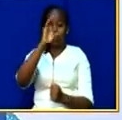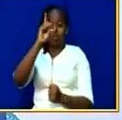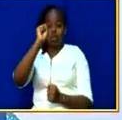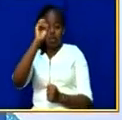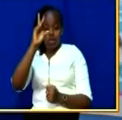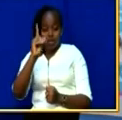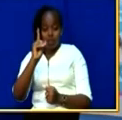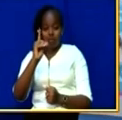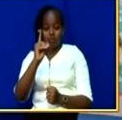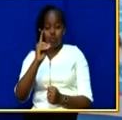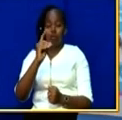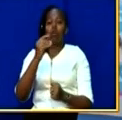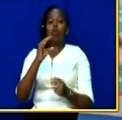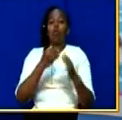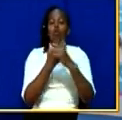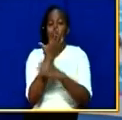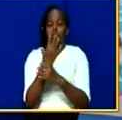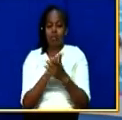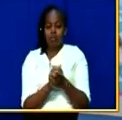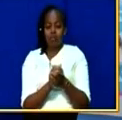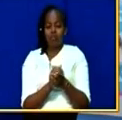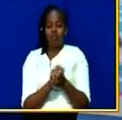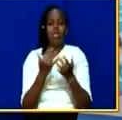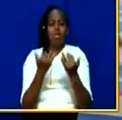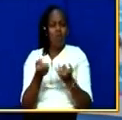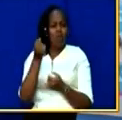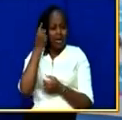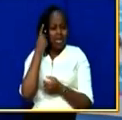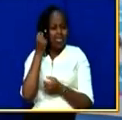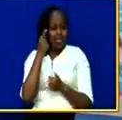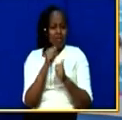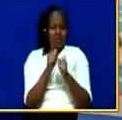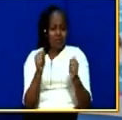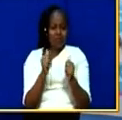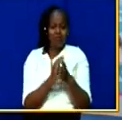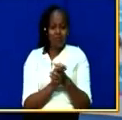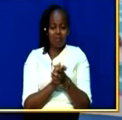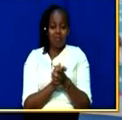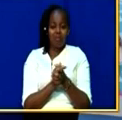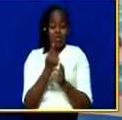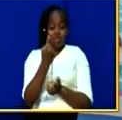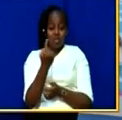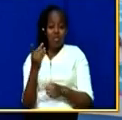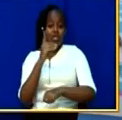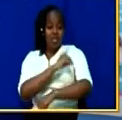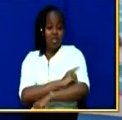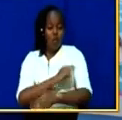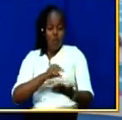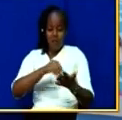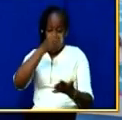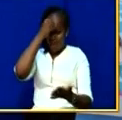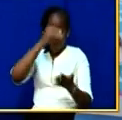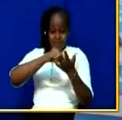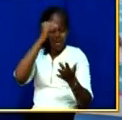idea what a substrand is. Now, I know. You know, that's Well good. done. Every Okay. day, We keep learning, keep